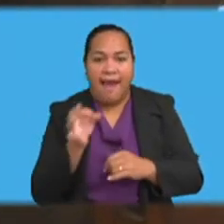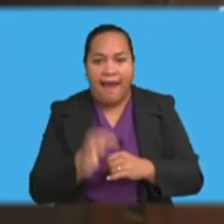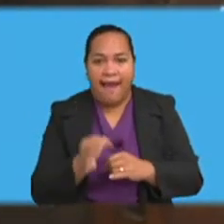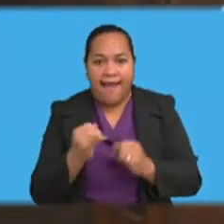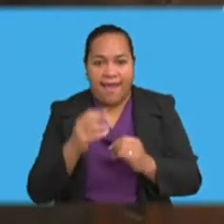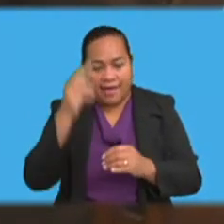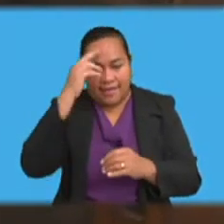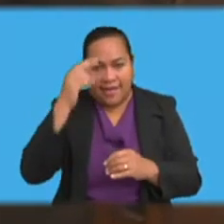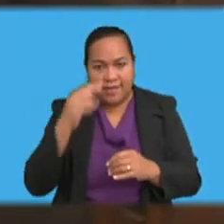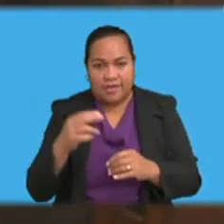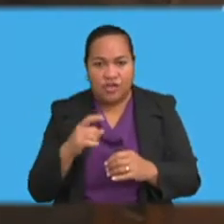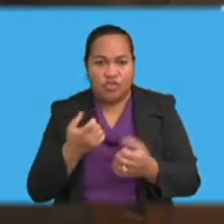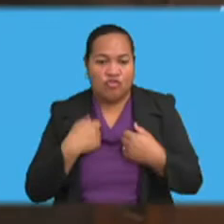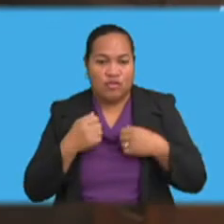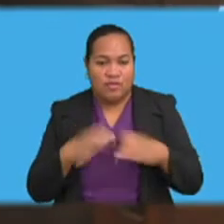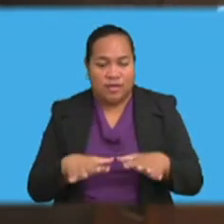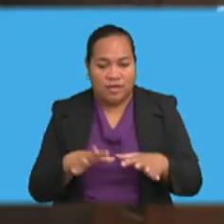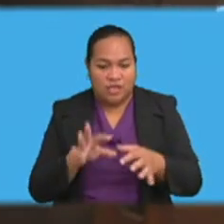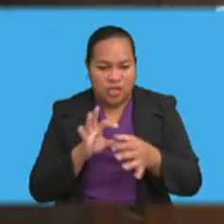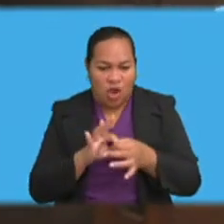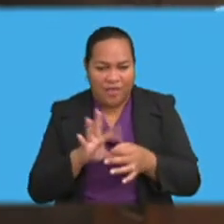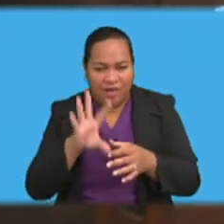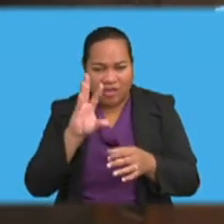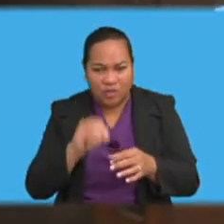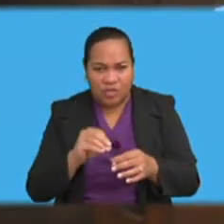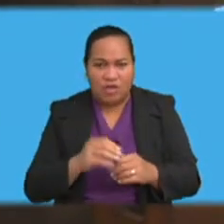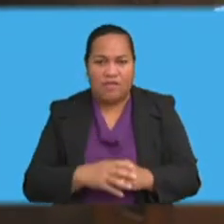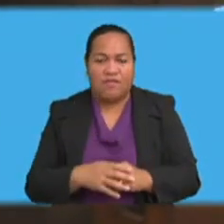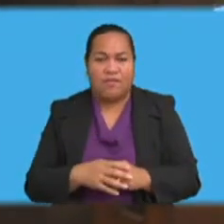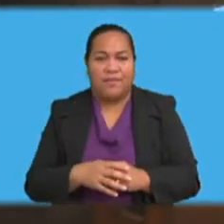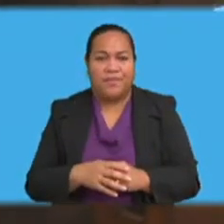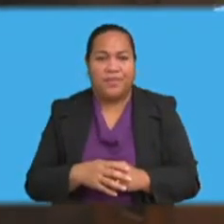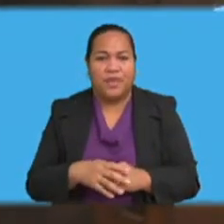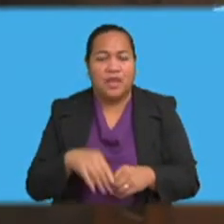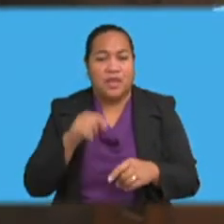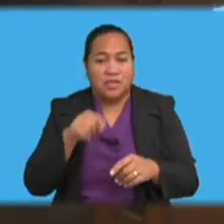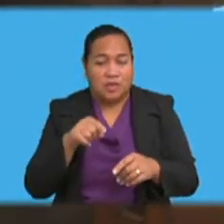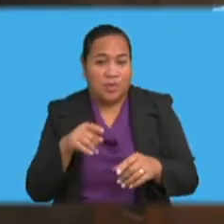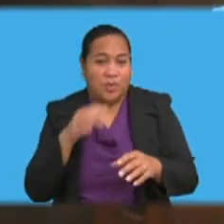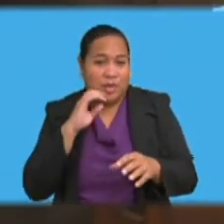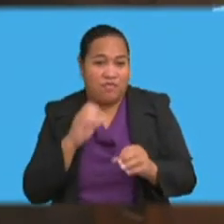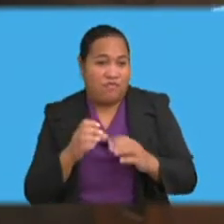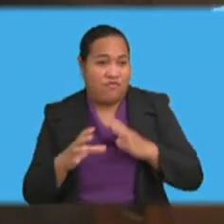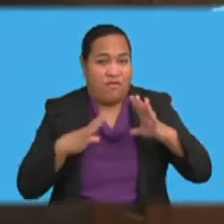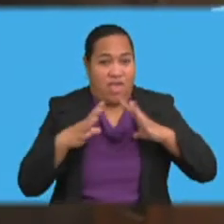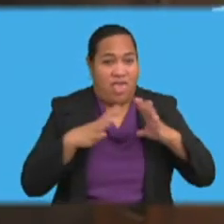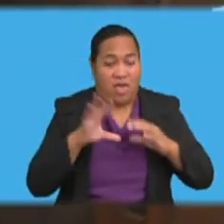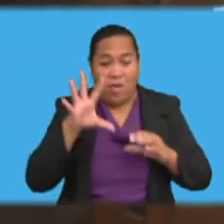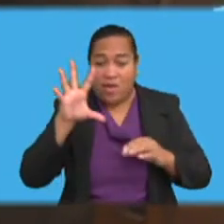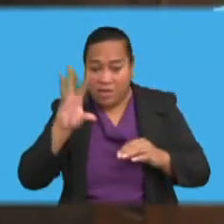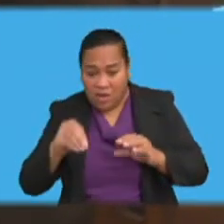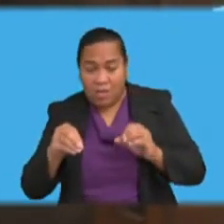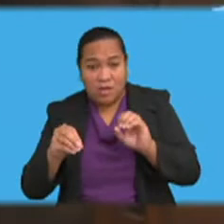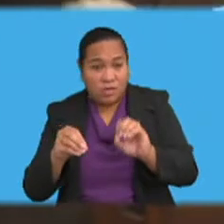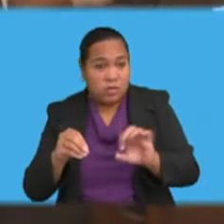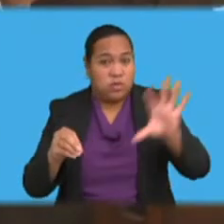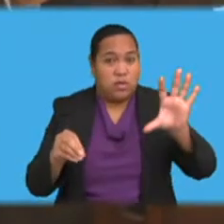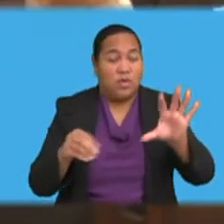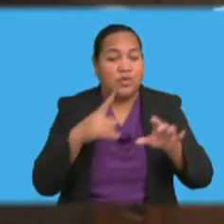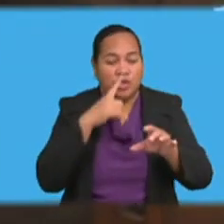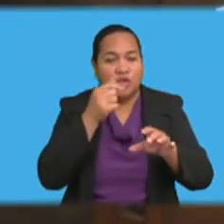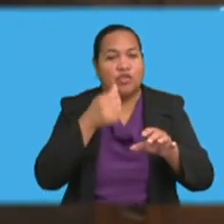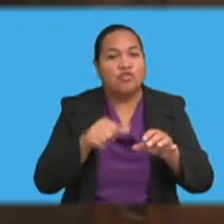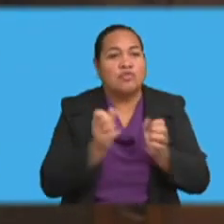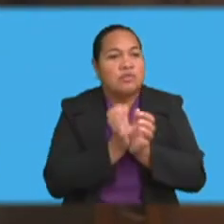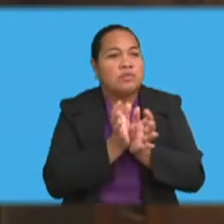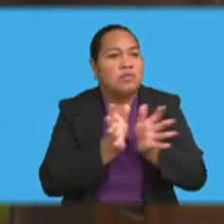complete its analog switch-off. The spectrum will be freed up by the switch-off, will then be relocated for the use of